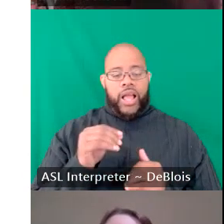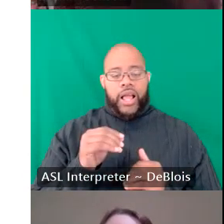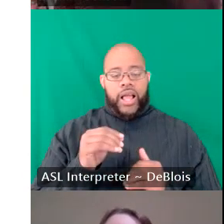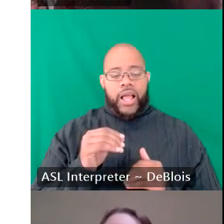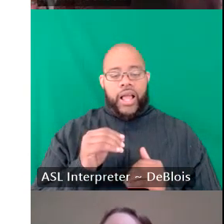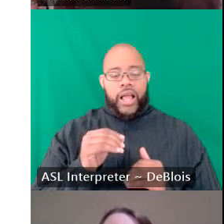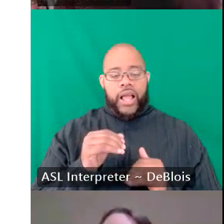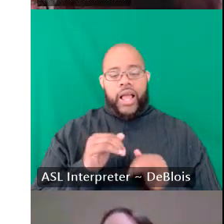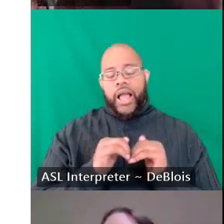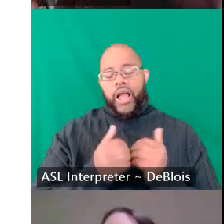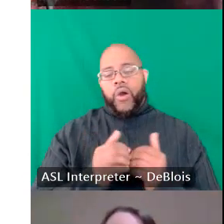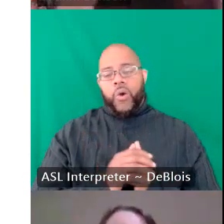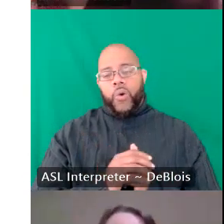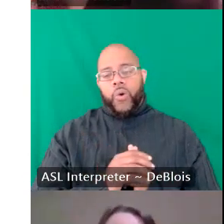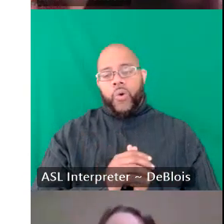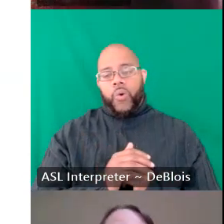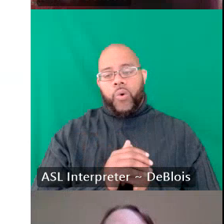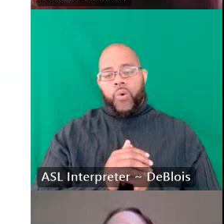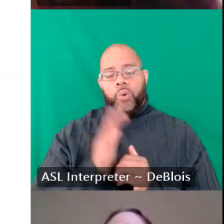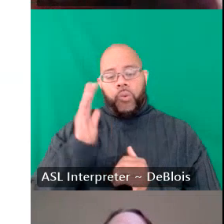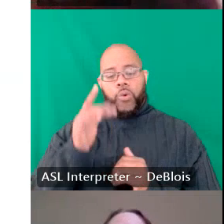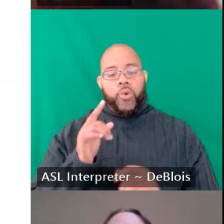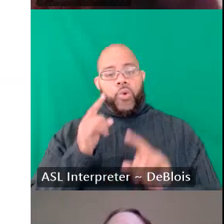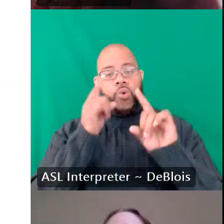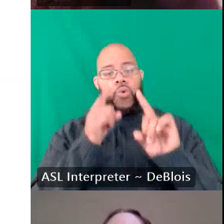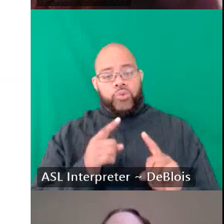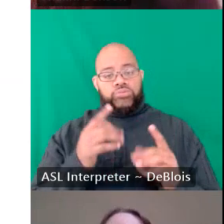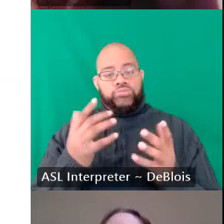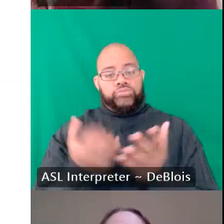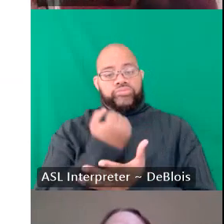will the goals be achieved, and how will those